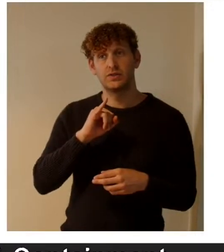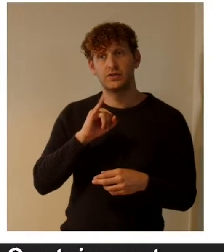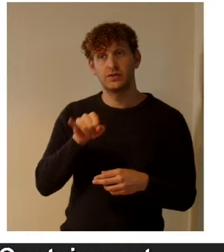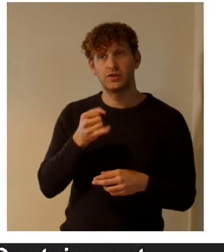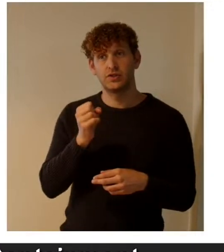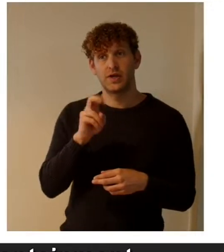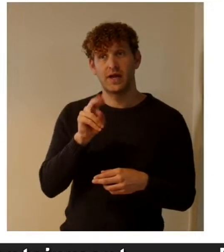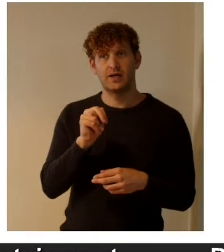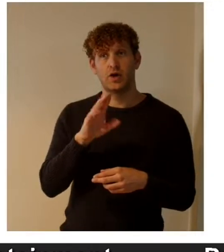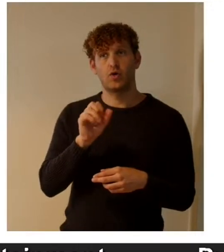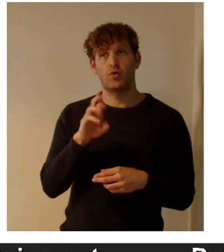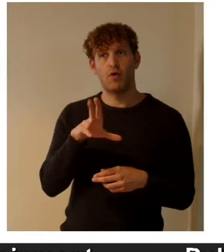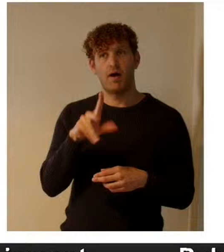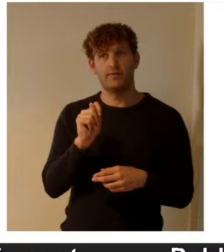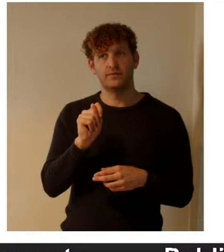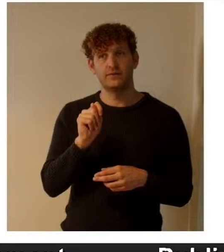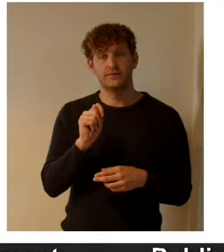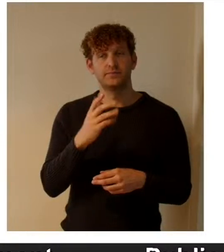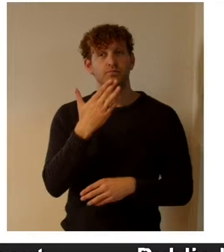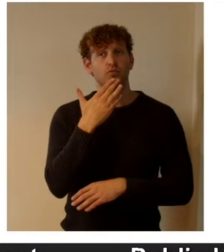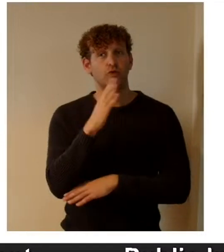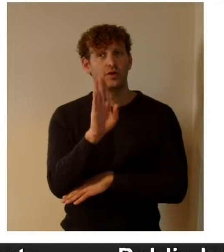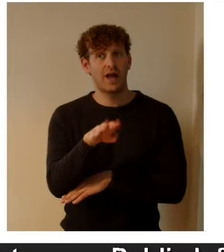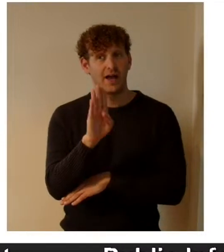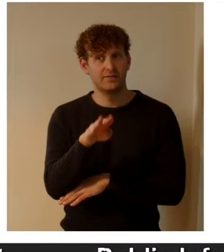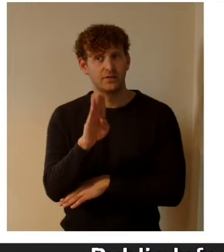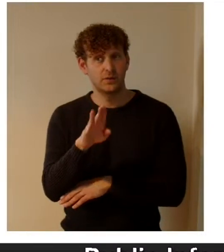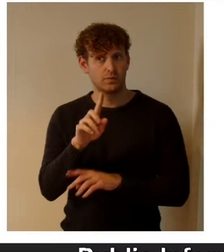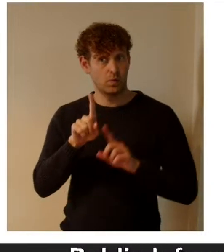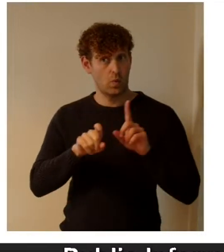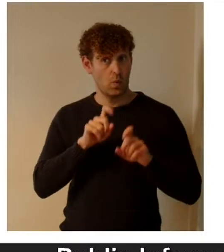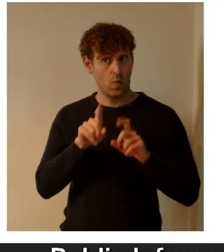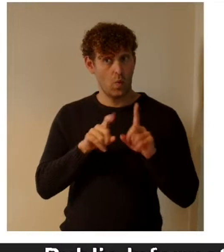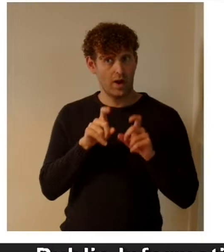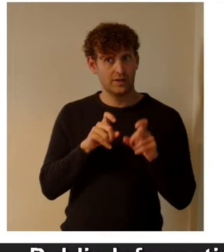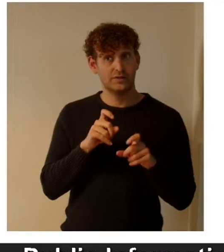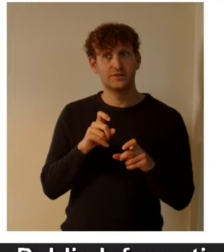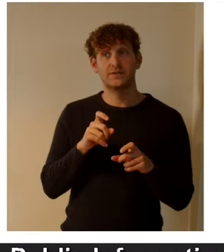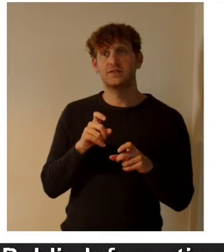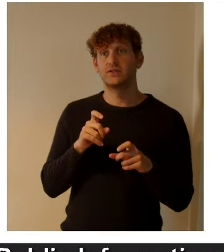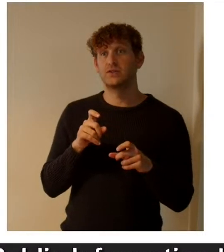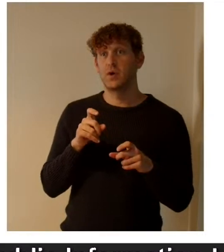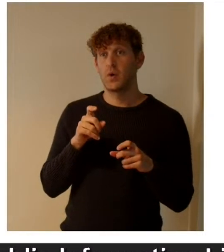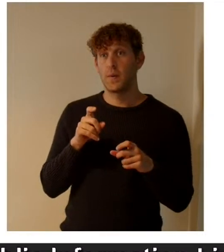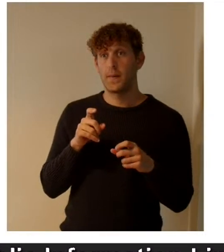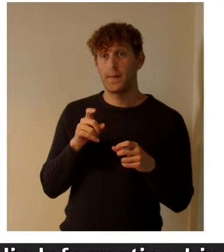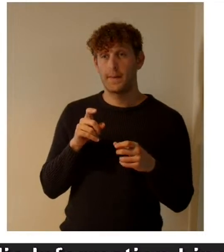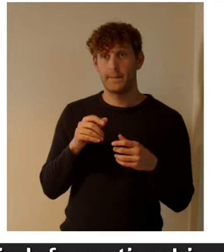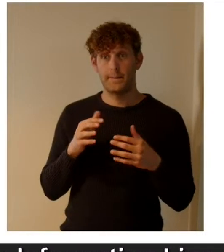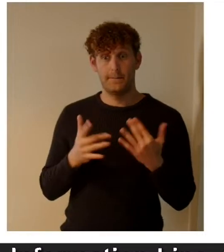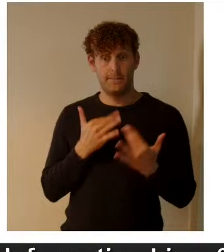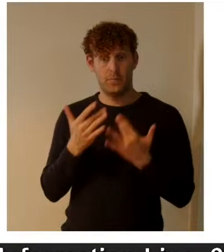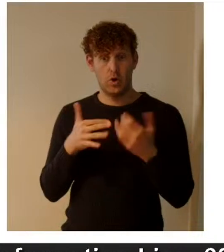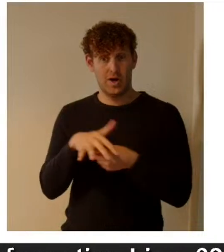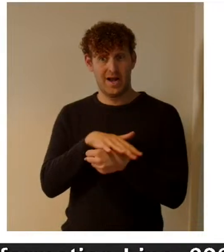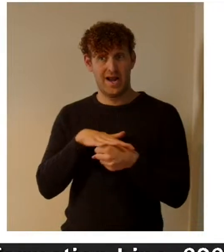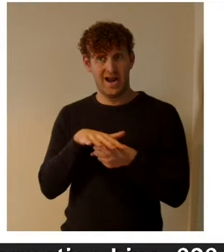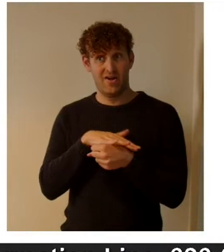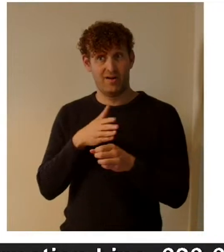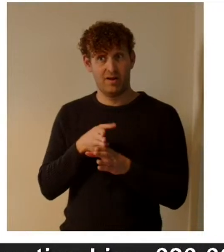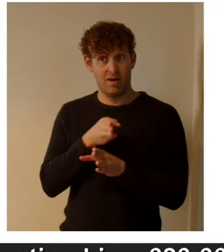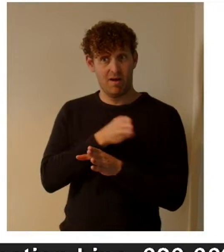Good afternoon. So this question is, if you are adjacent to a burned area, should you be wearing a mask and for how long? When it comes